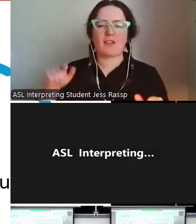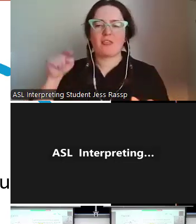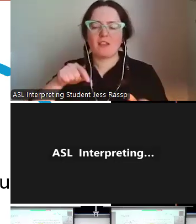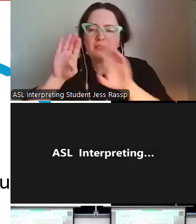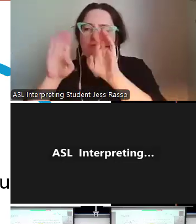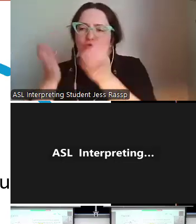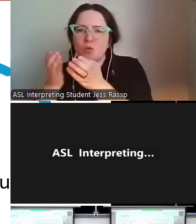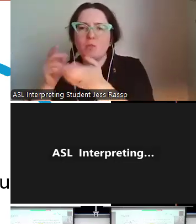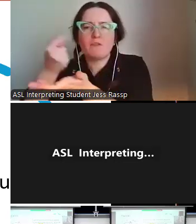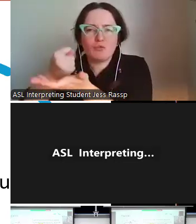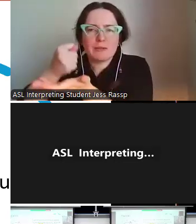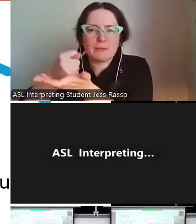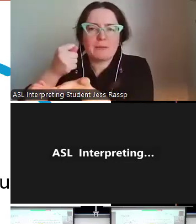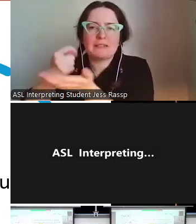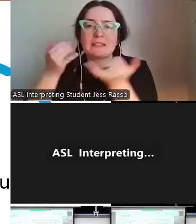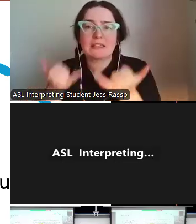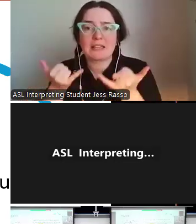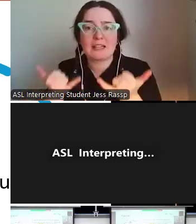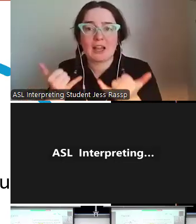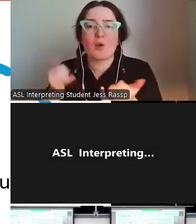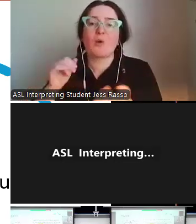of drugs.